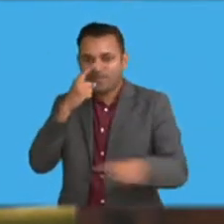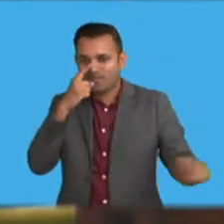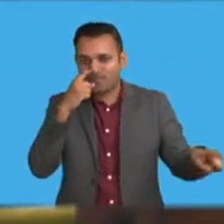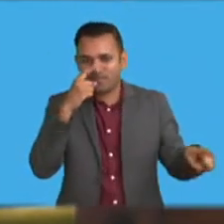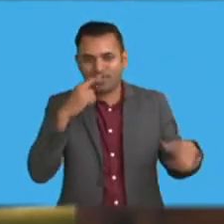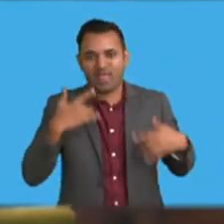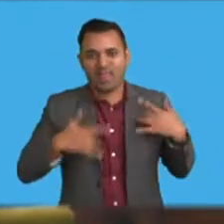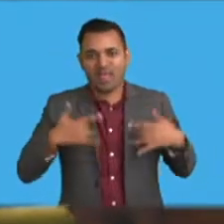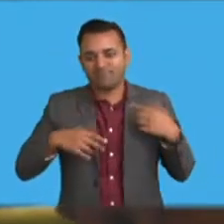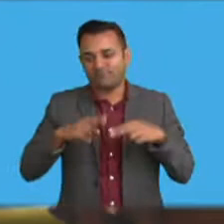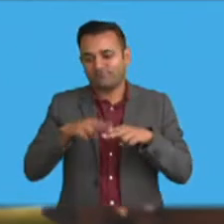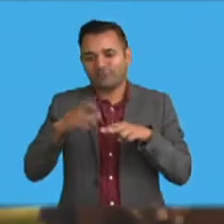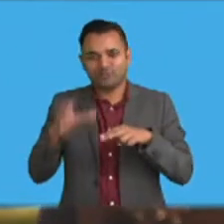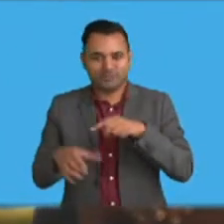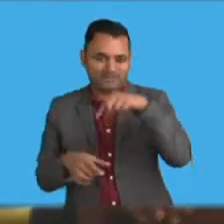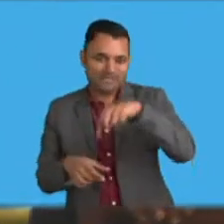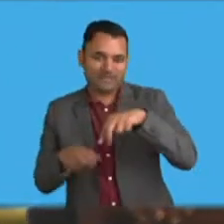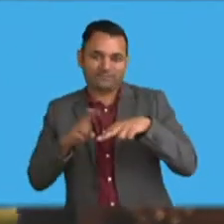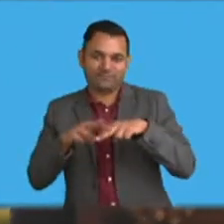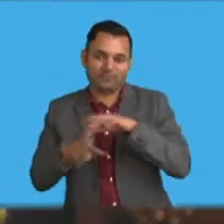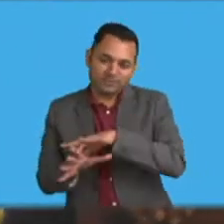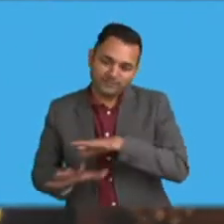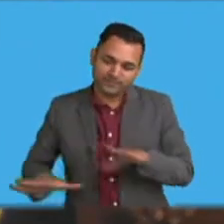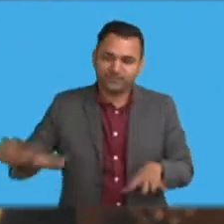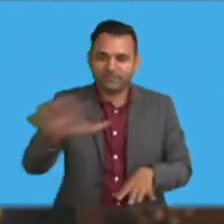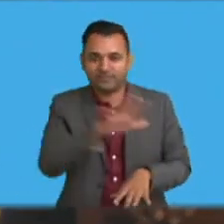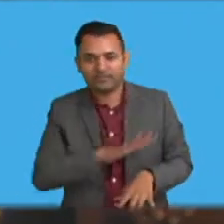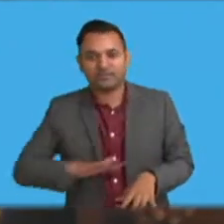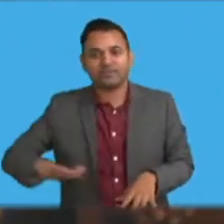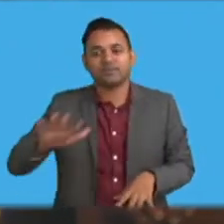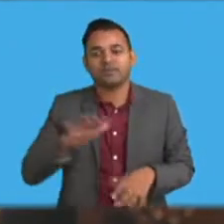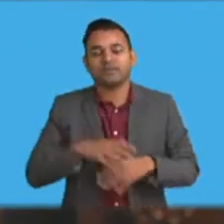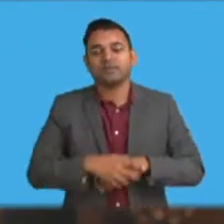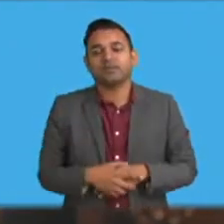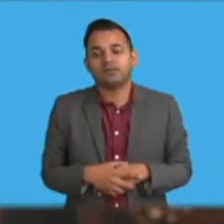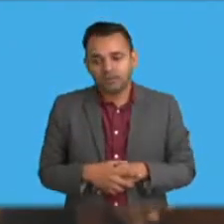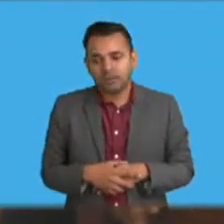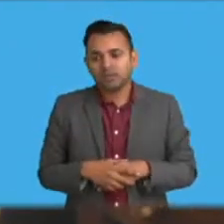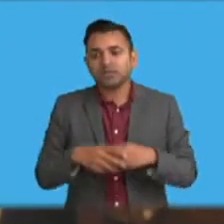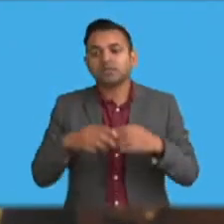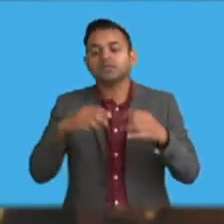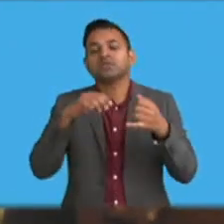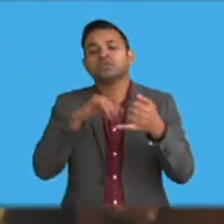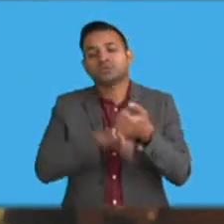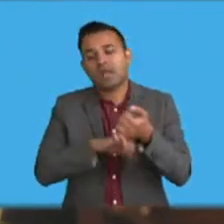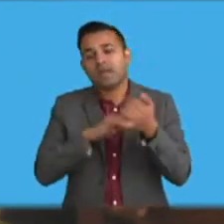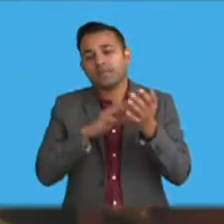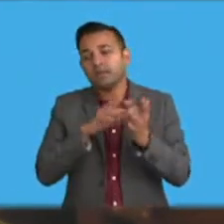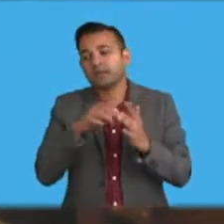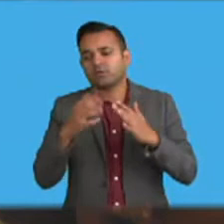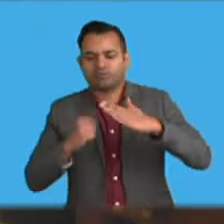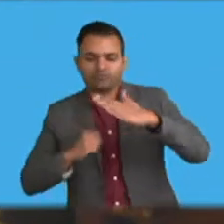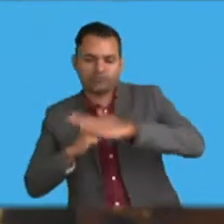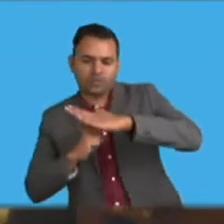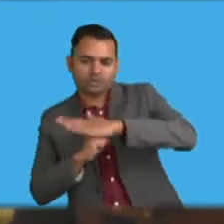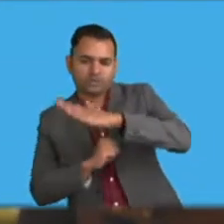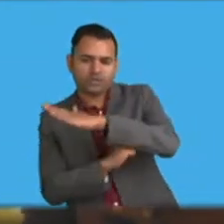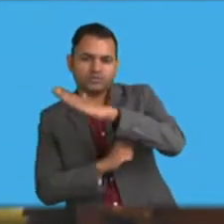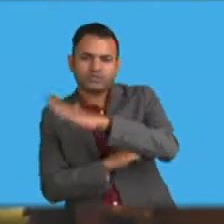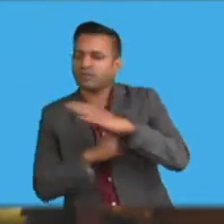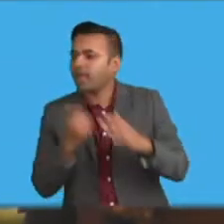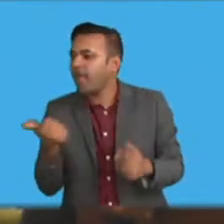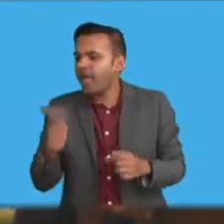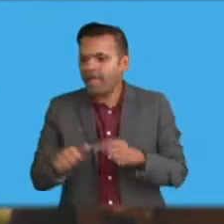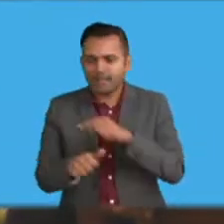Madam Speaker, the MSMEs obviously are a foundation of any developing economy, and in Fiji, MSMEs constitute